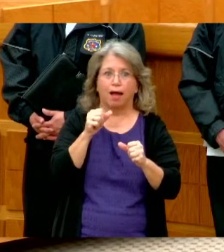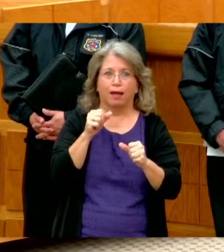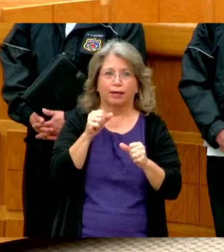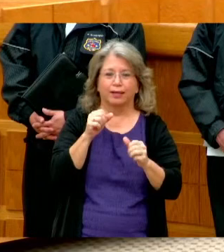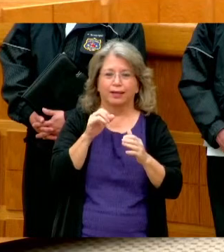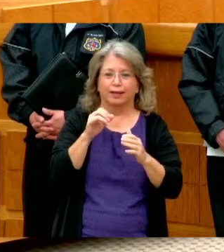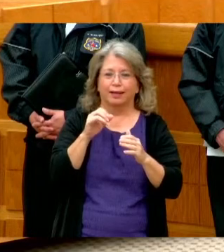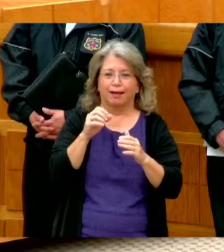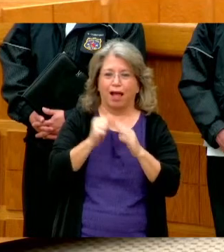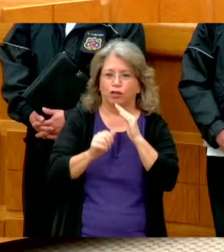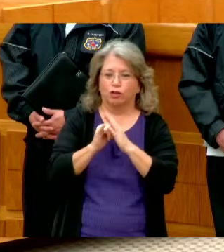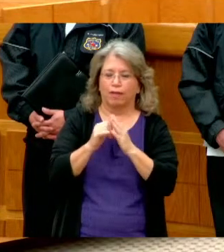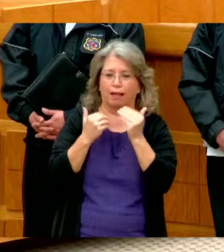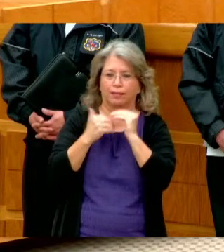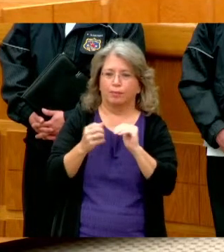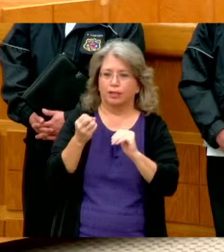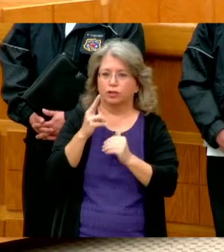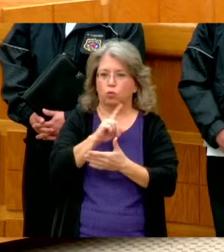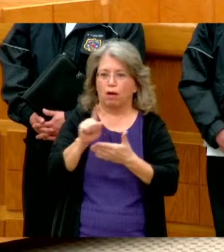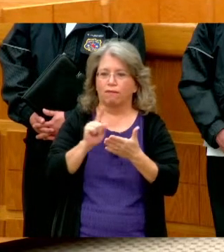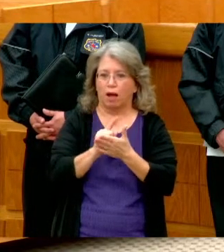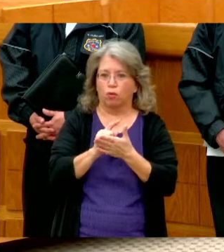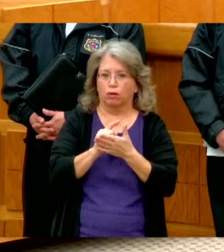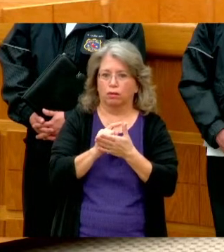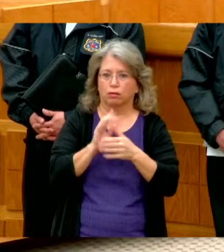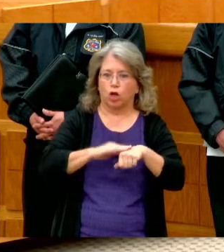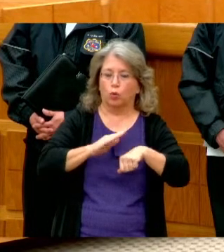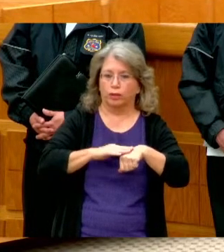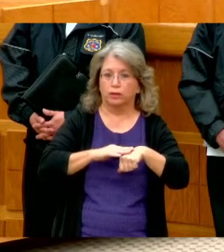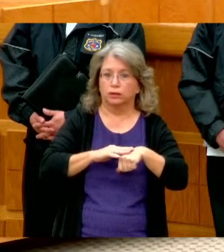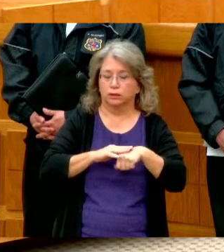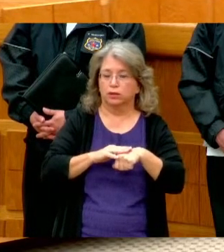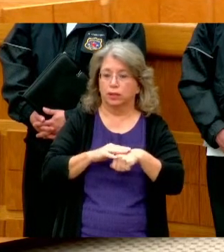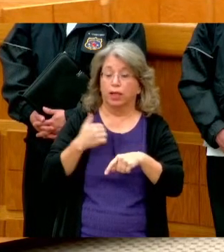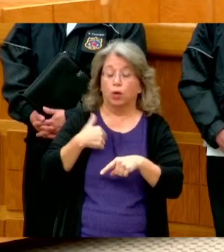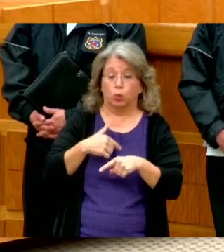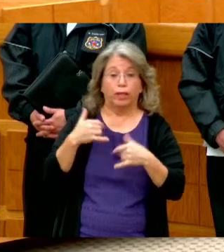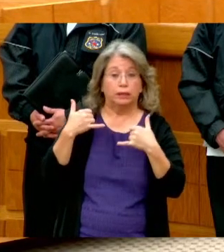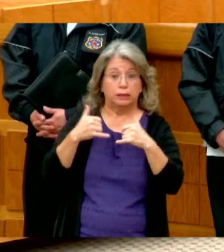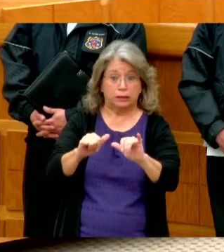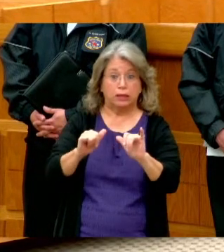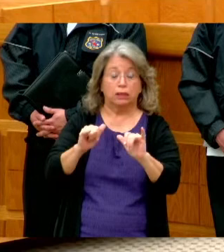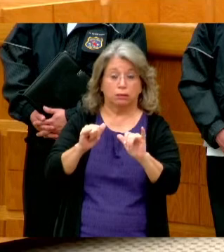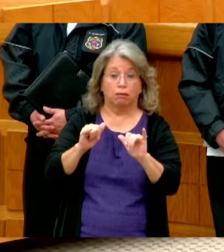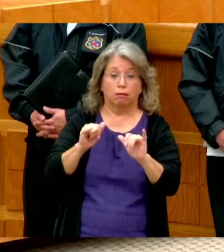that make sense? And be good to message that. We're still going to keep pushing for our,